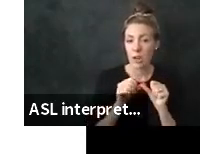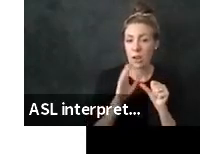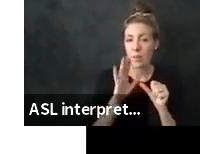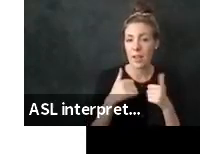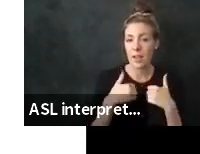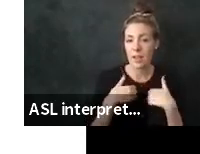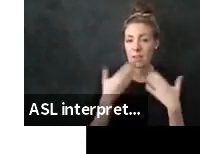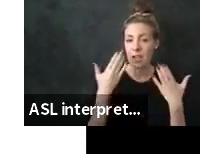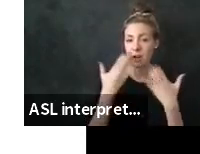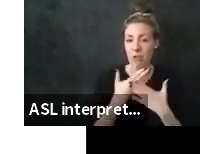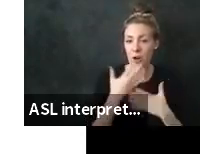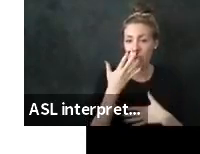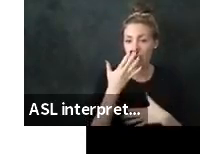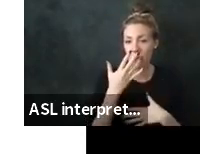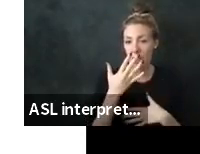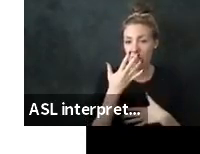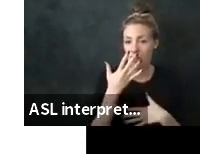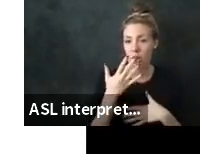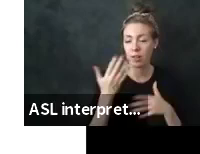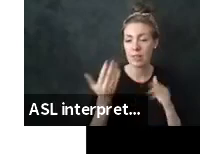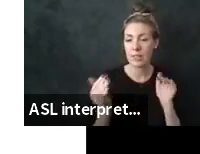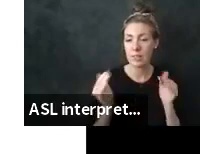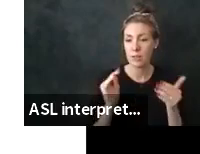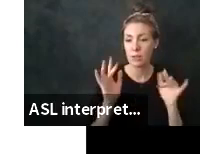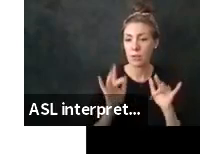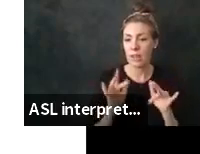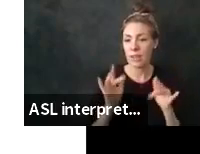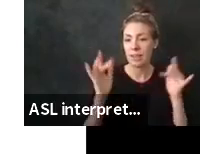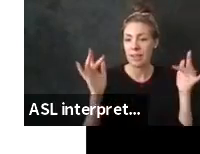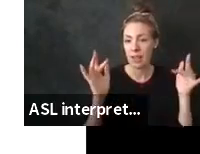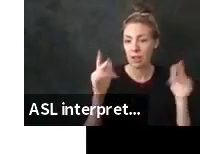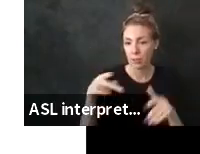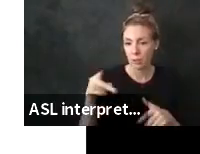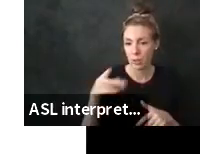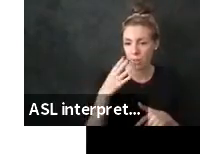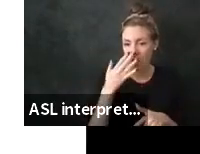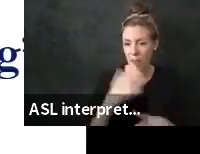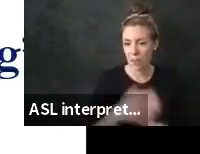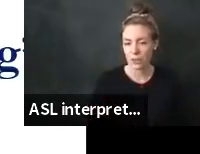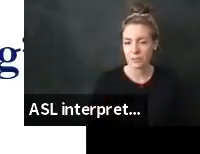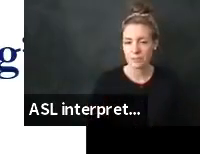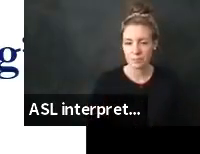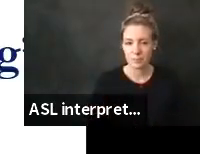darker purple color as opposed to a lighter purple color.